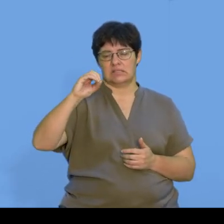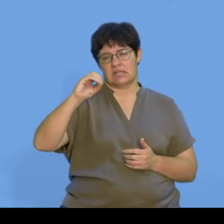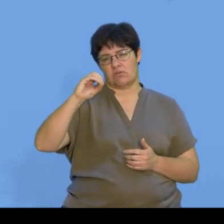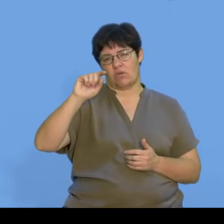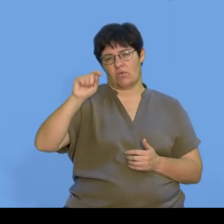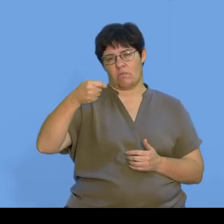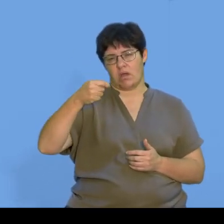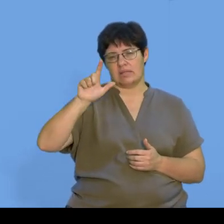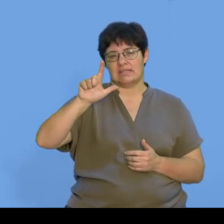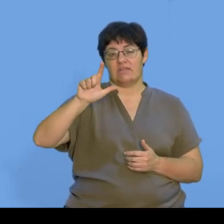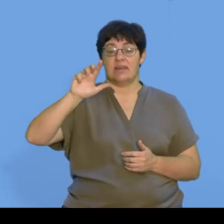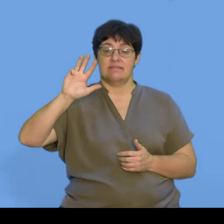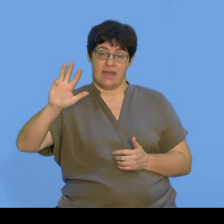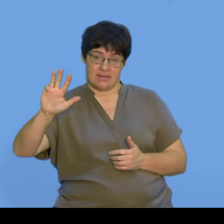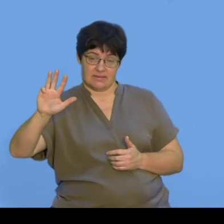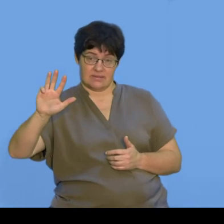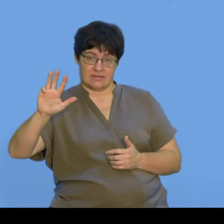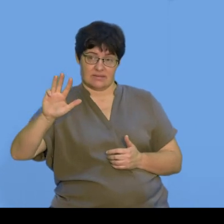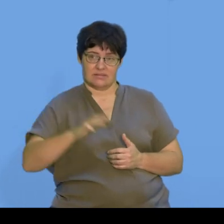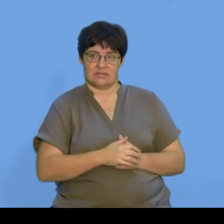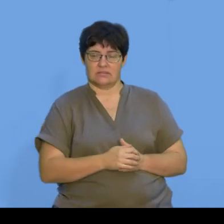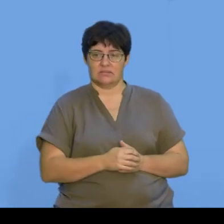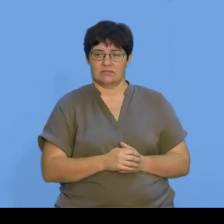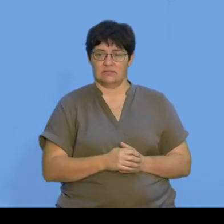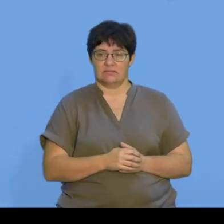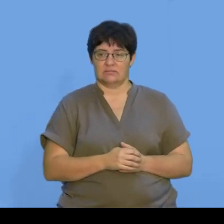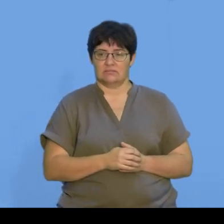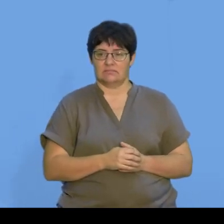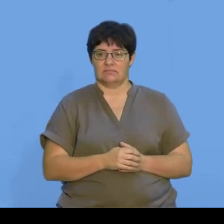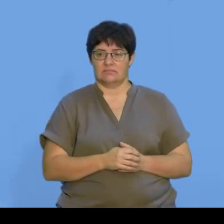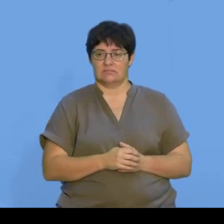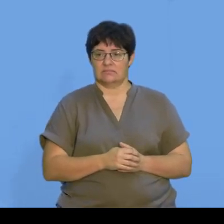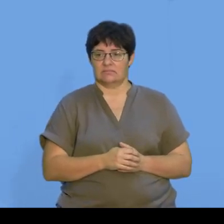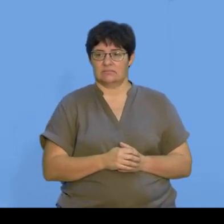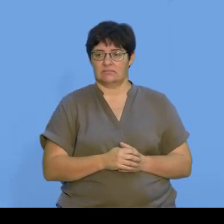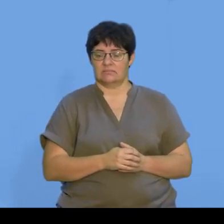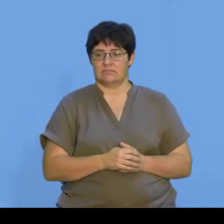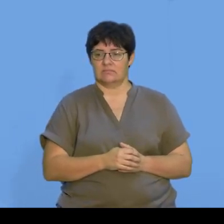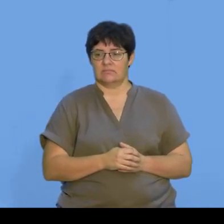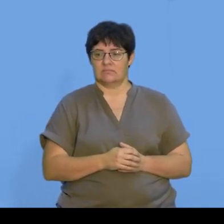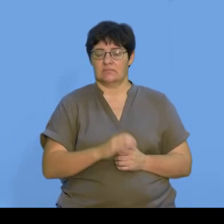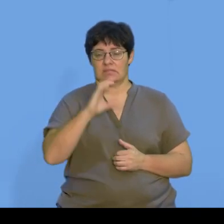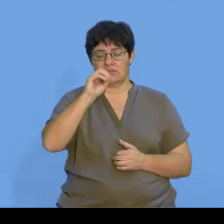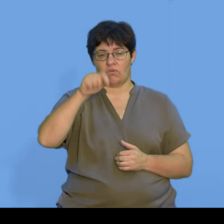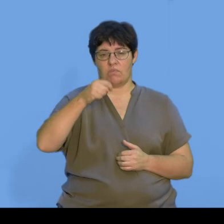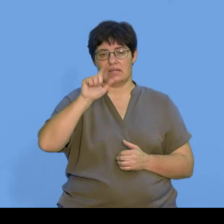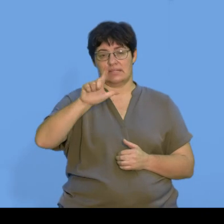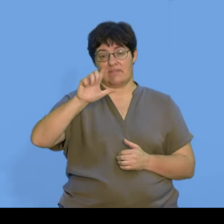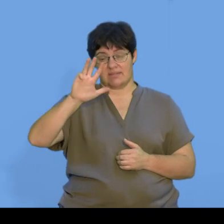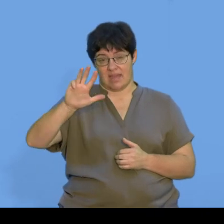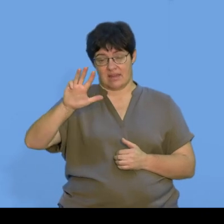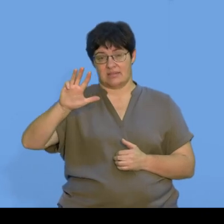places? Okay, this is 0.79, okay, right. Just to go back to